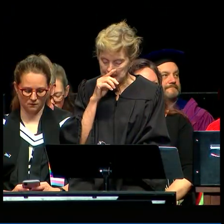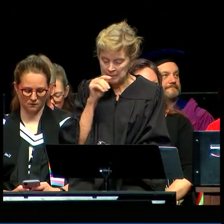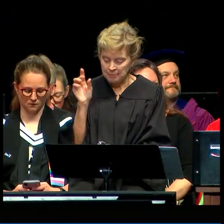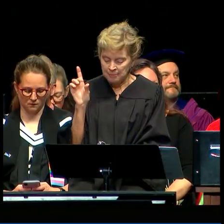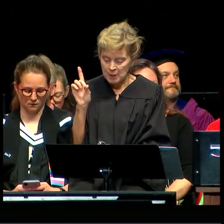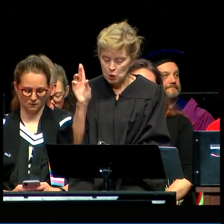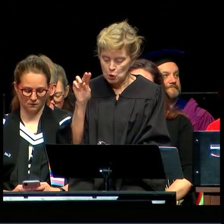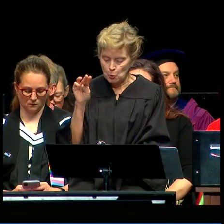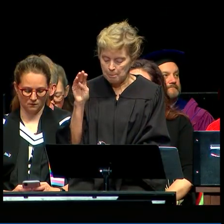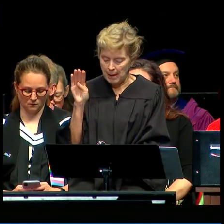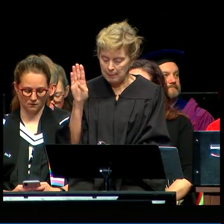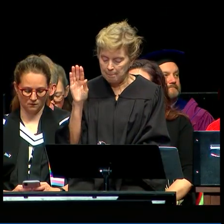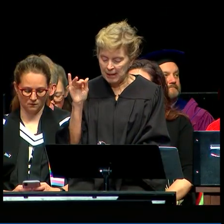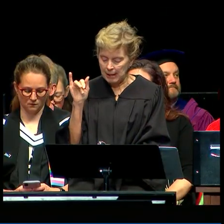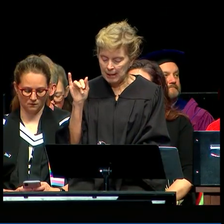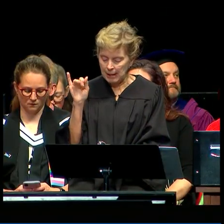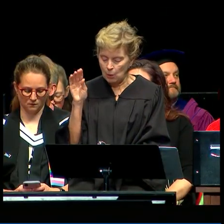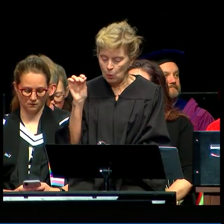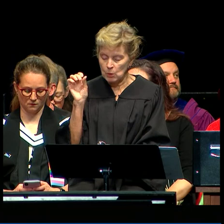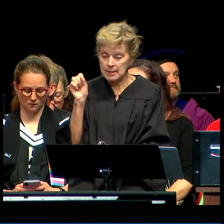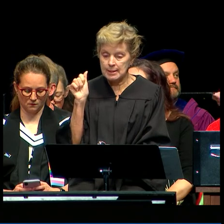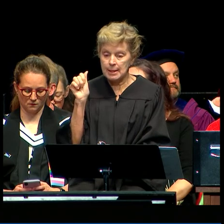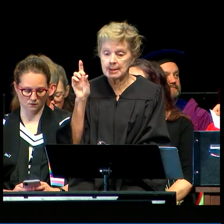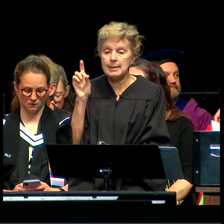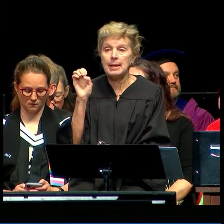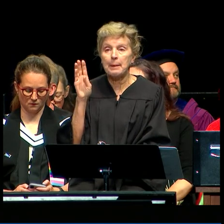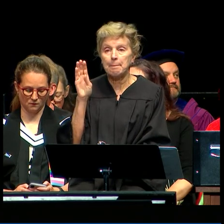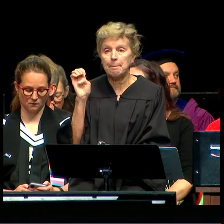Dumebi Osadebe, with distinction.